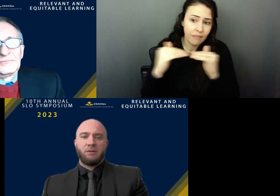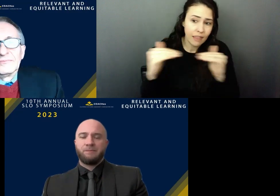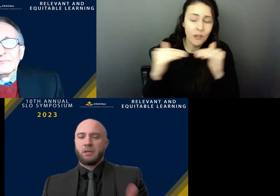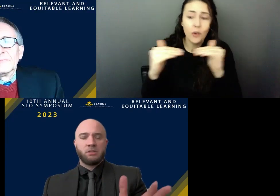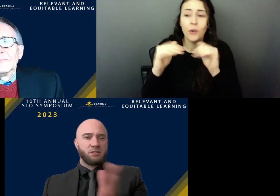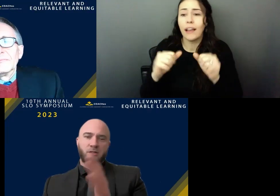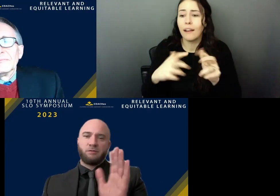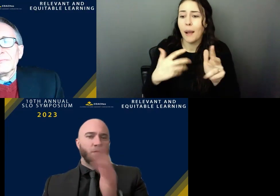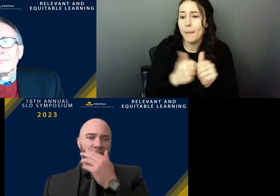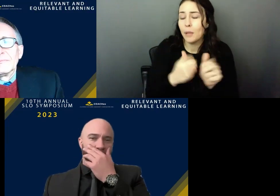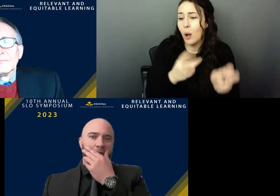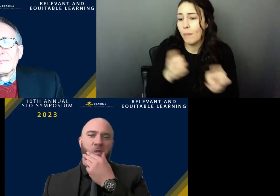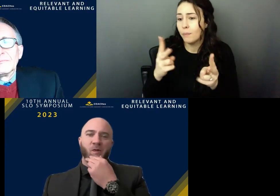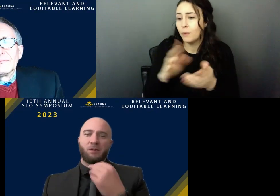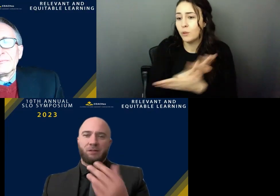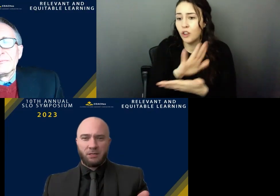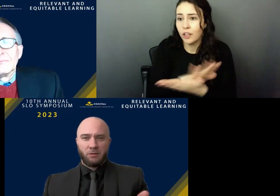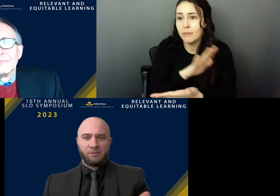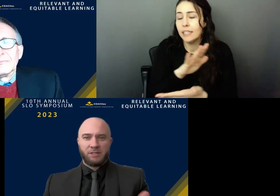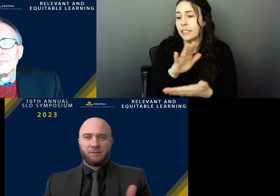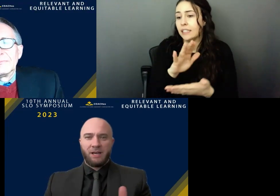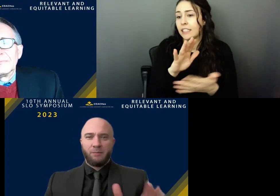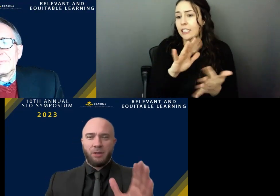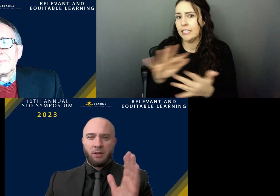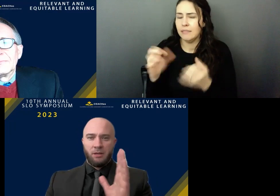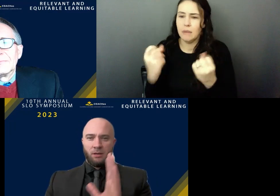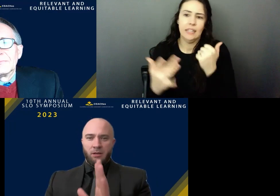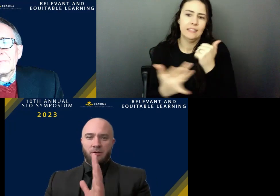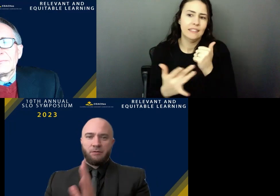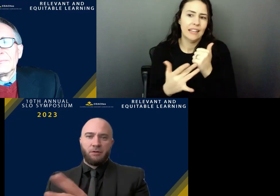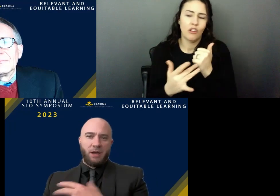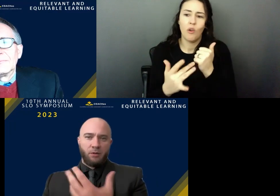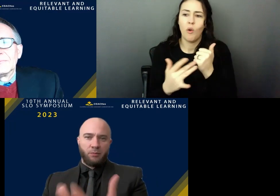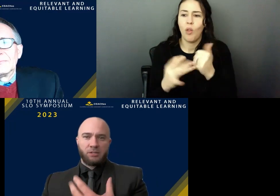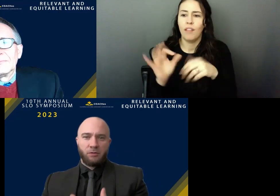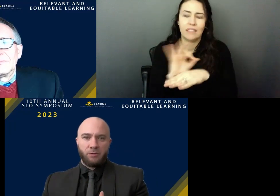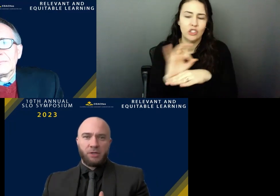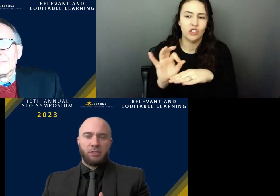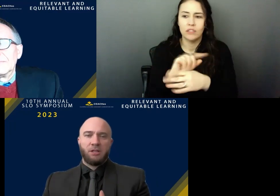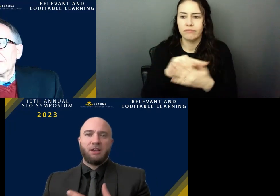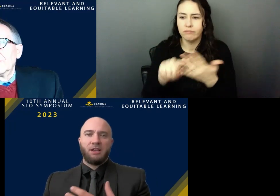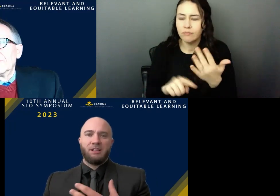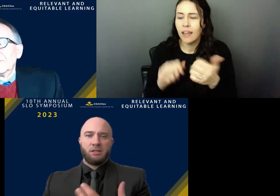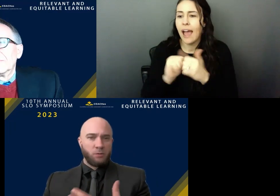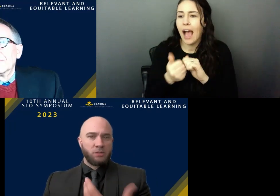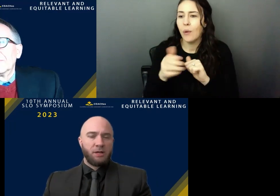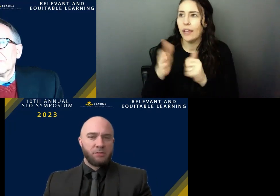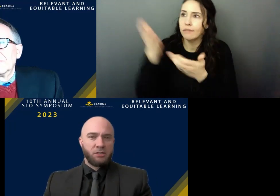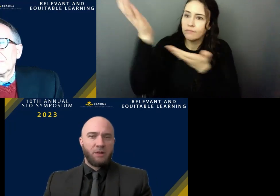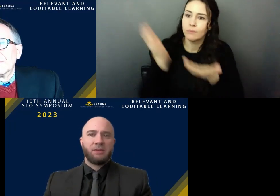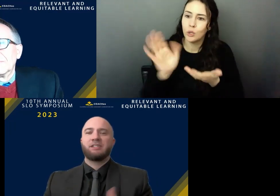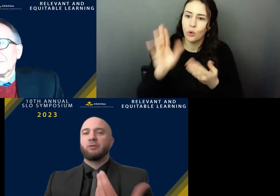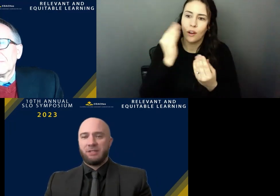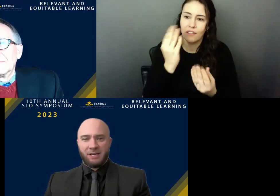on there's a variety of different things. I don't want to go into the technical aspects of that, but of how it brings your information in, and it's a